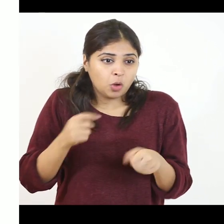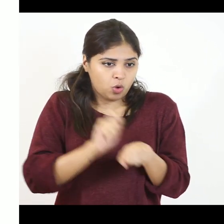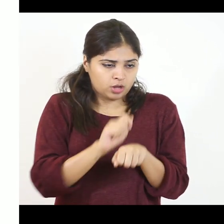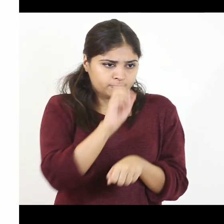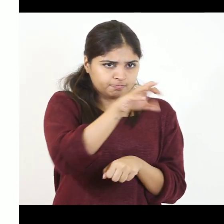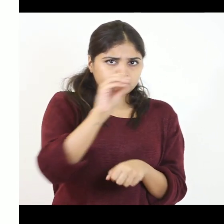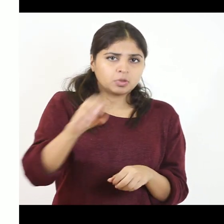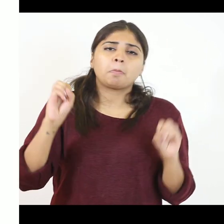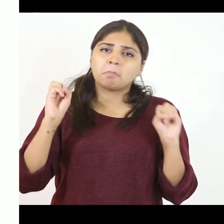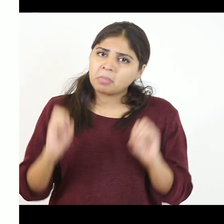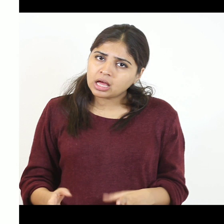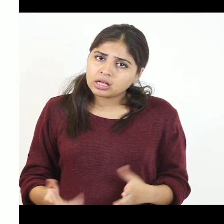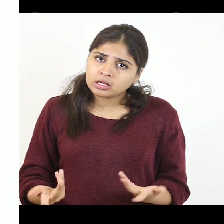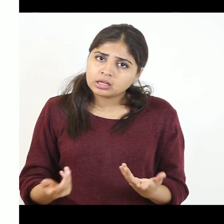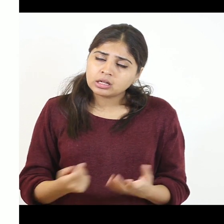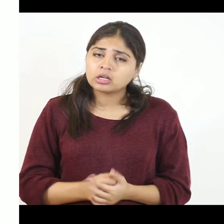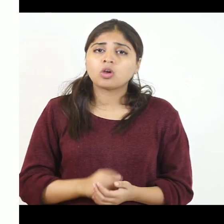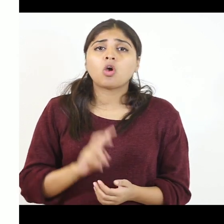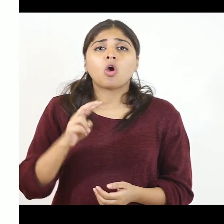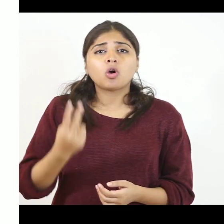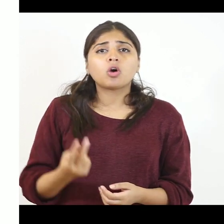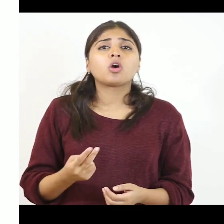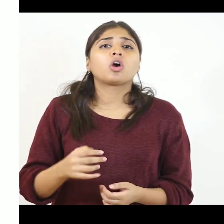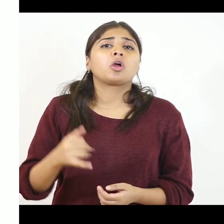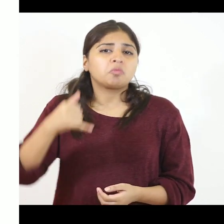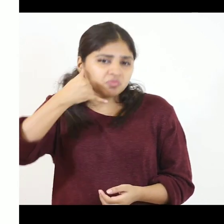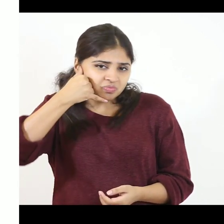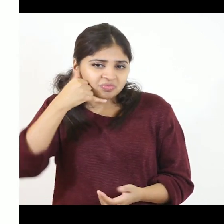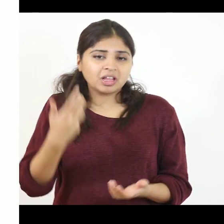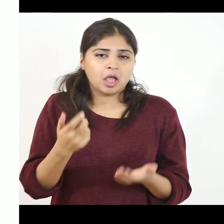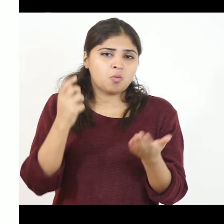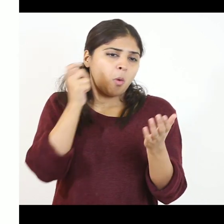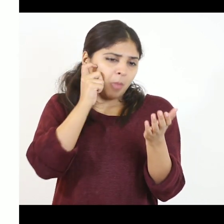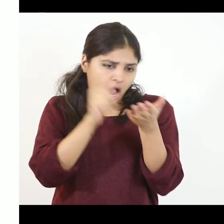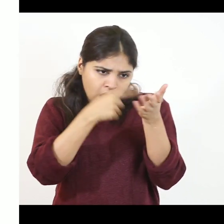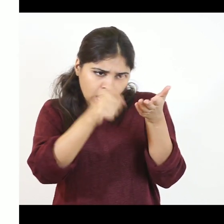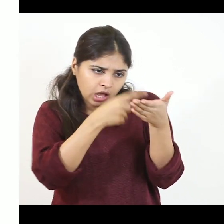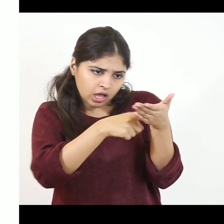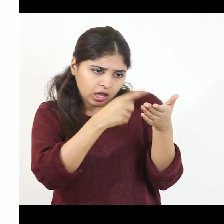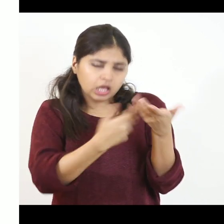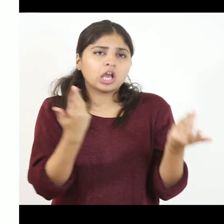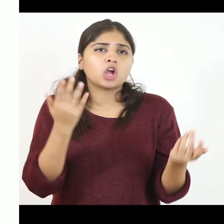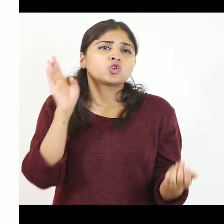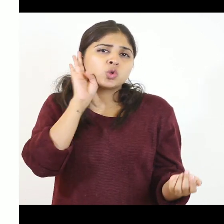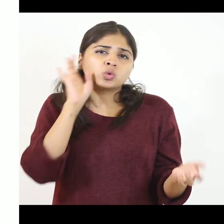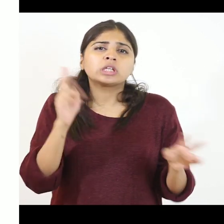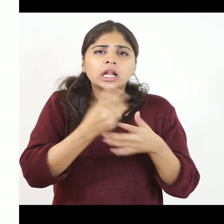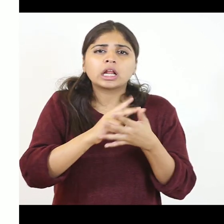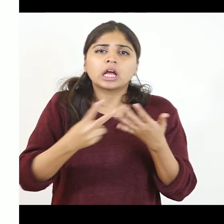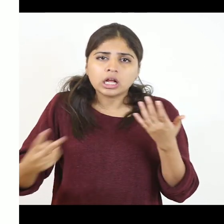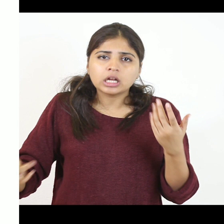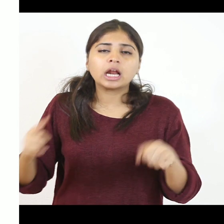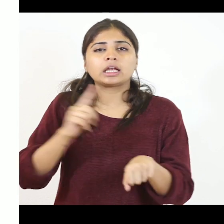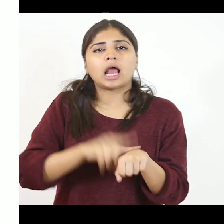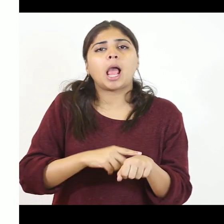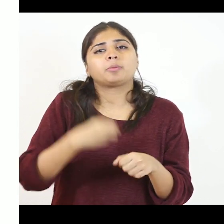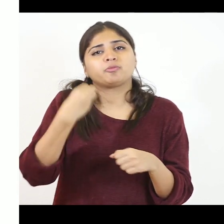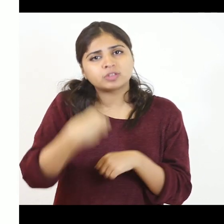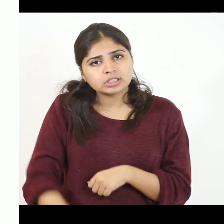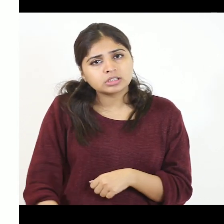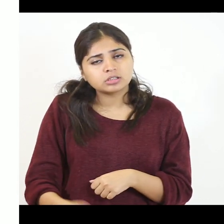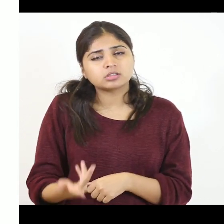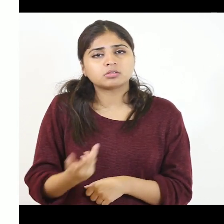poor use of media, telephone, mobile, email and fax, etc. Reading junk